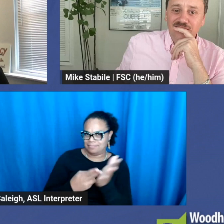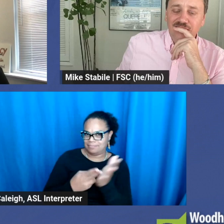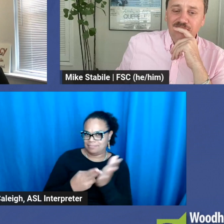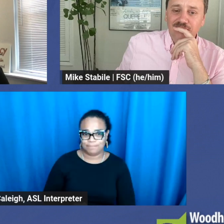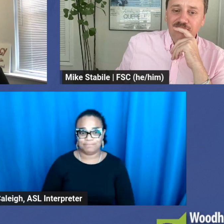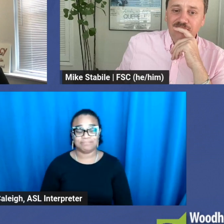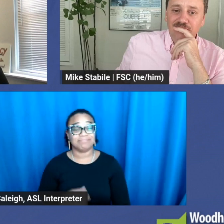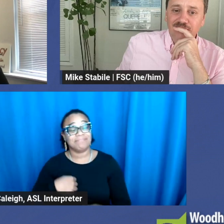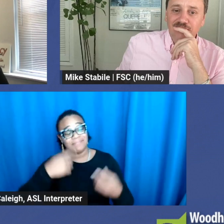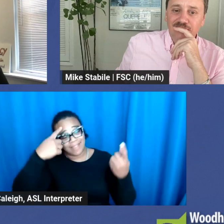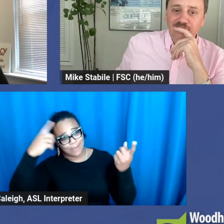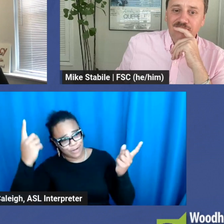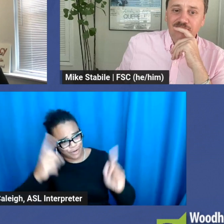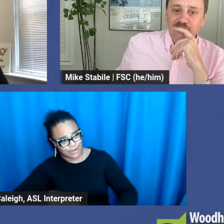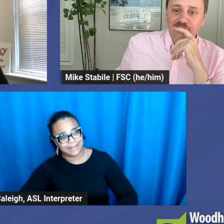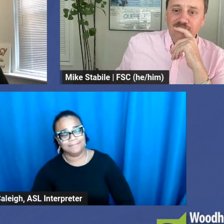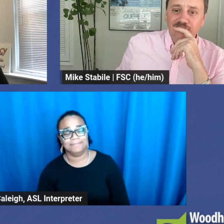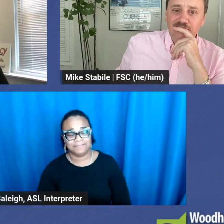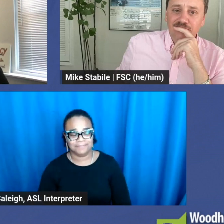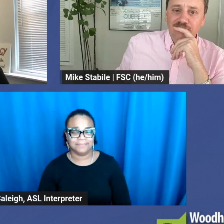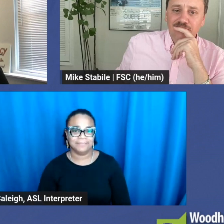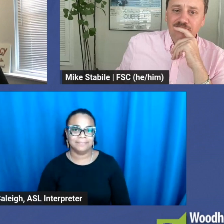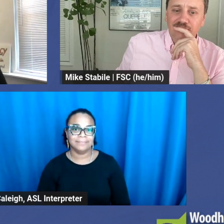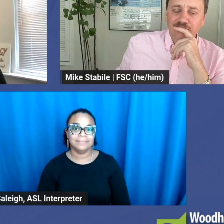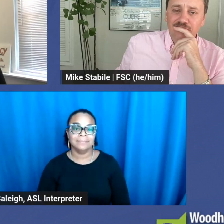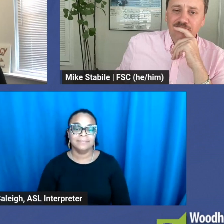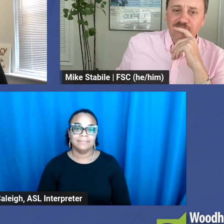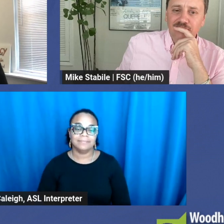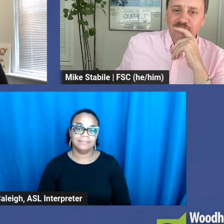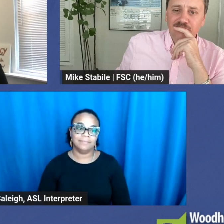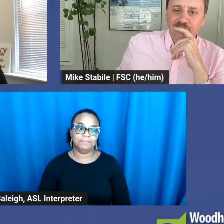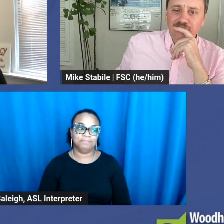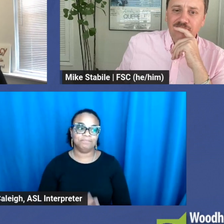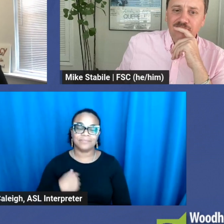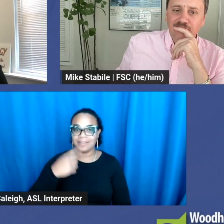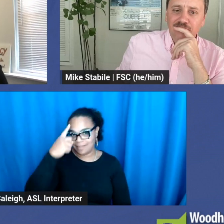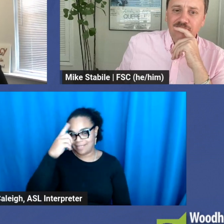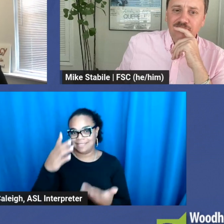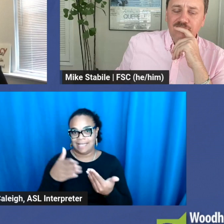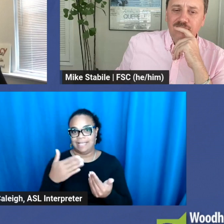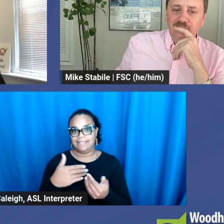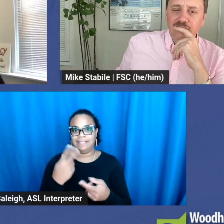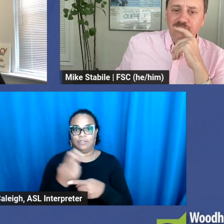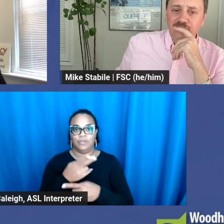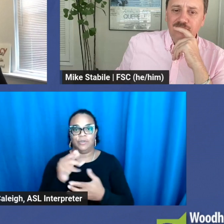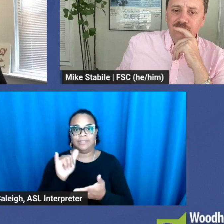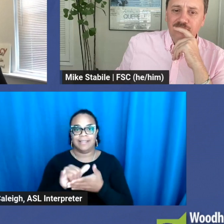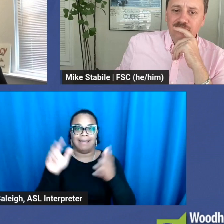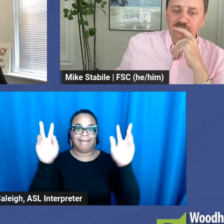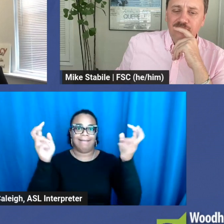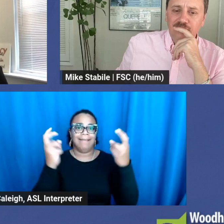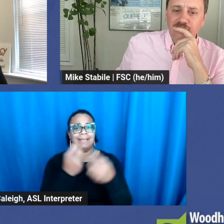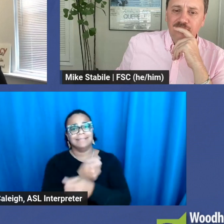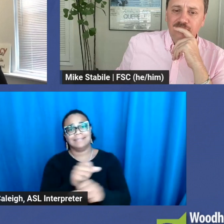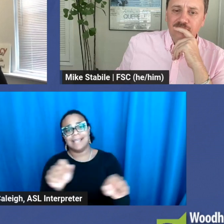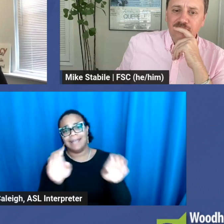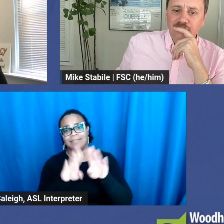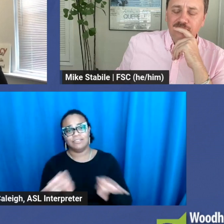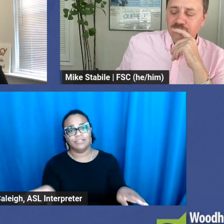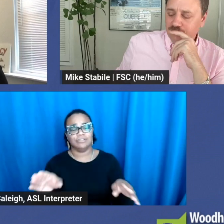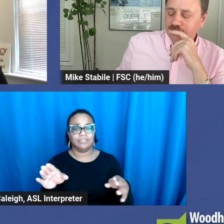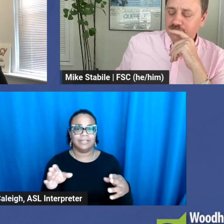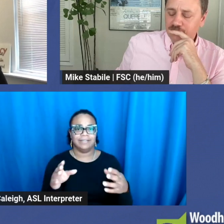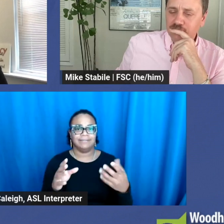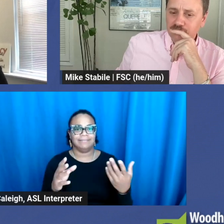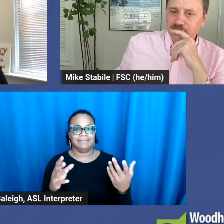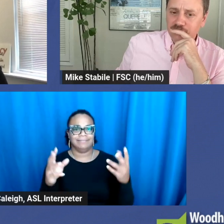I would agree. I think though it's very easy to use that Save the Children banner to pass a lot